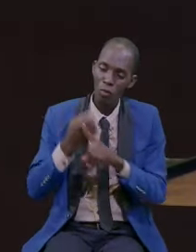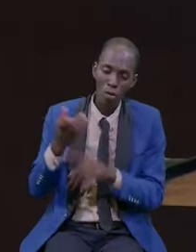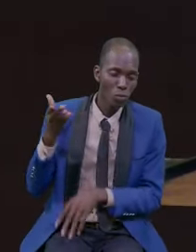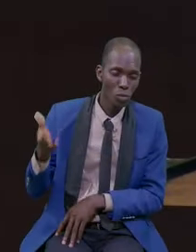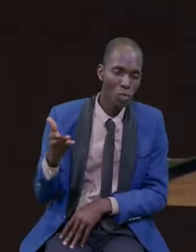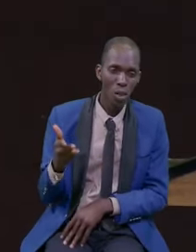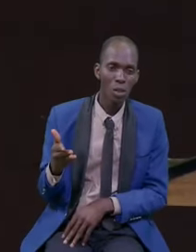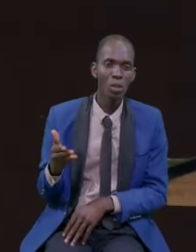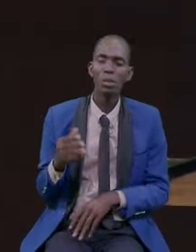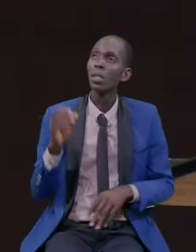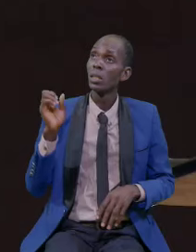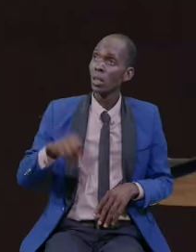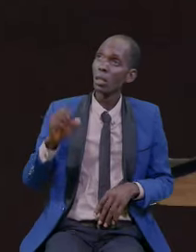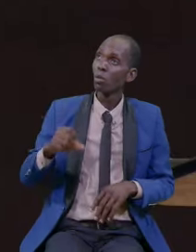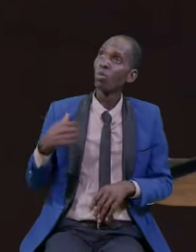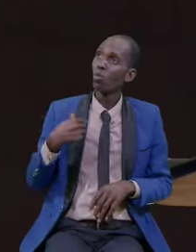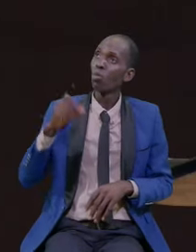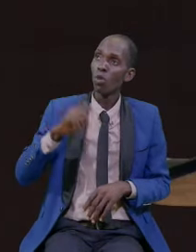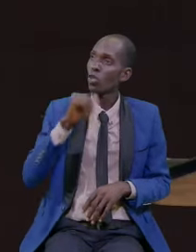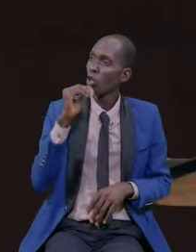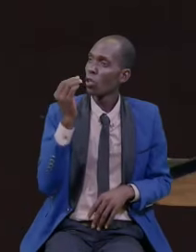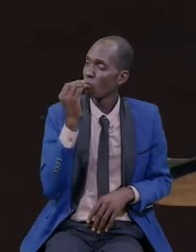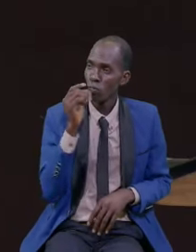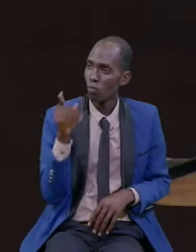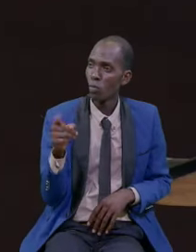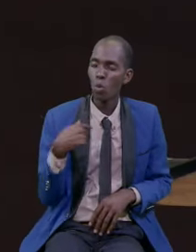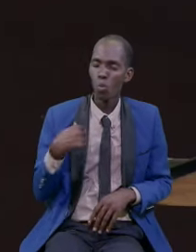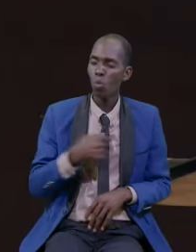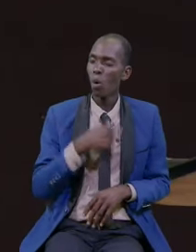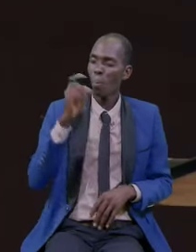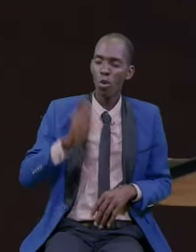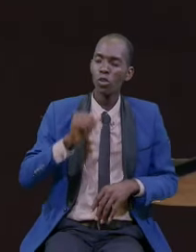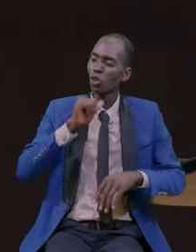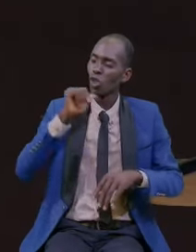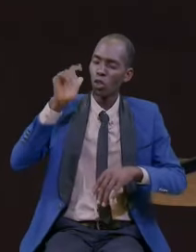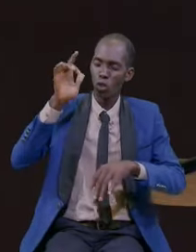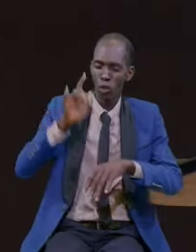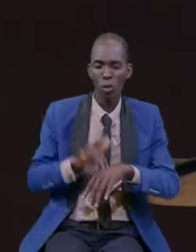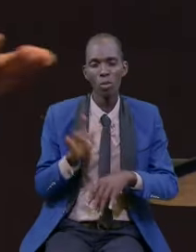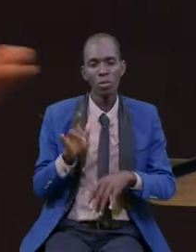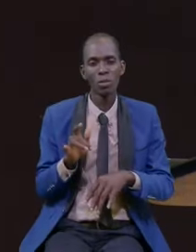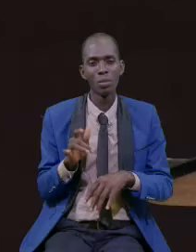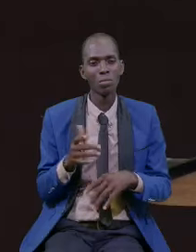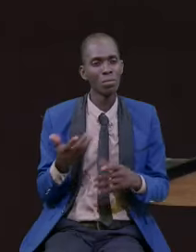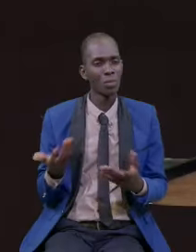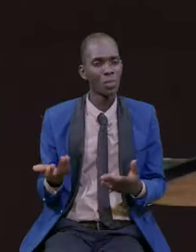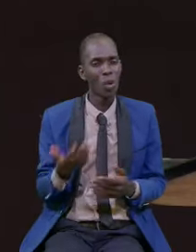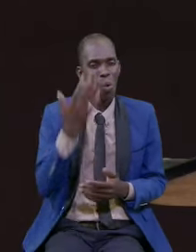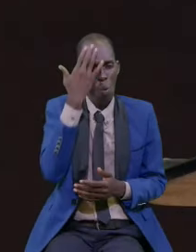touch. My friend, are you going to touch something that you don't intend to